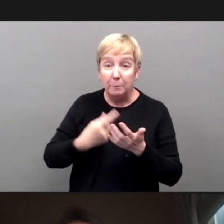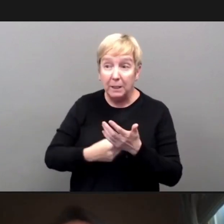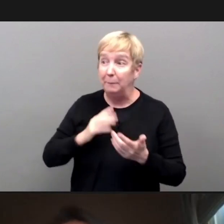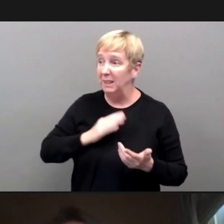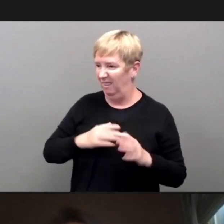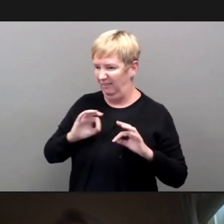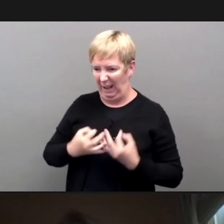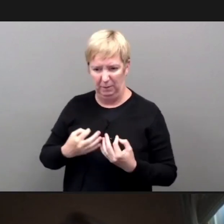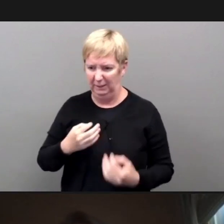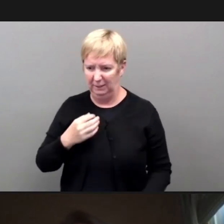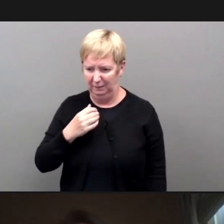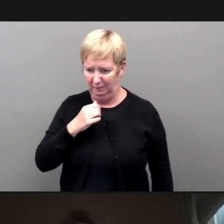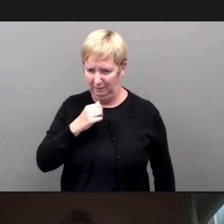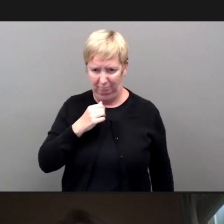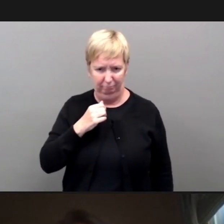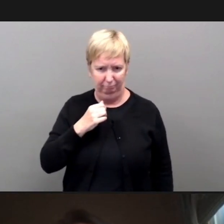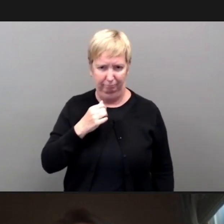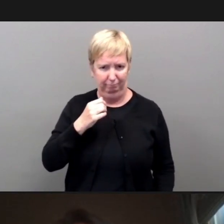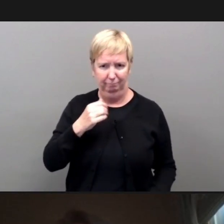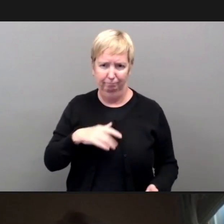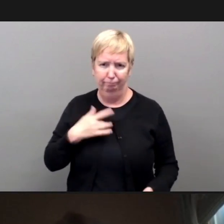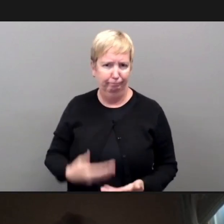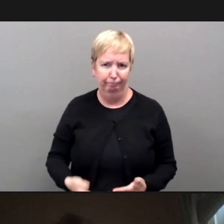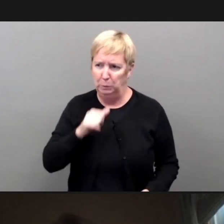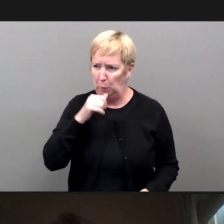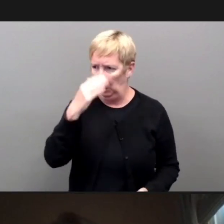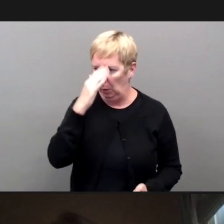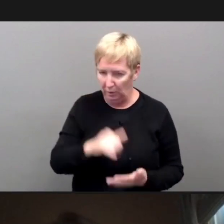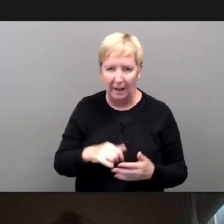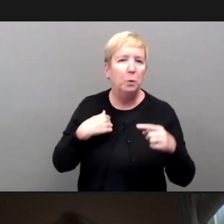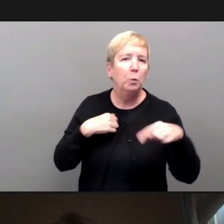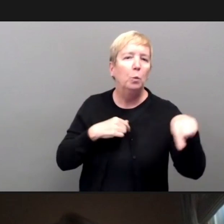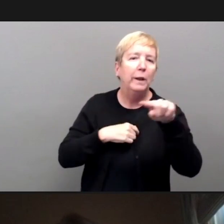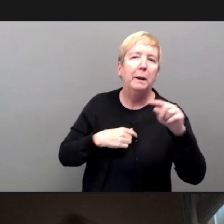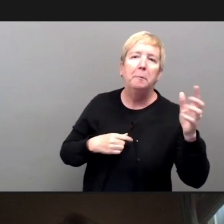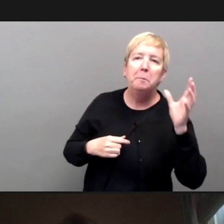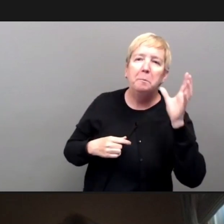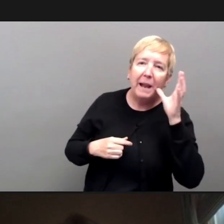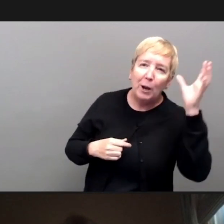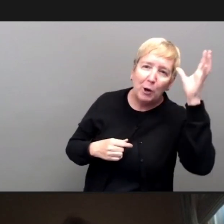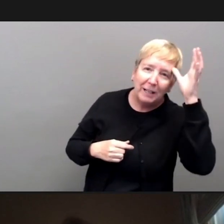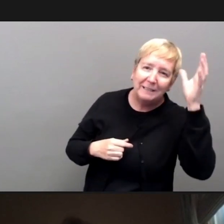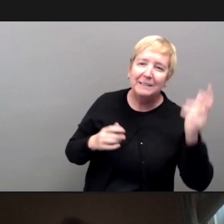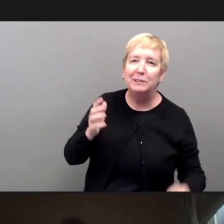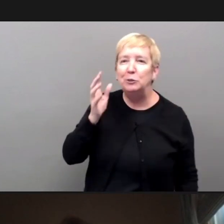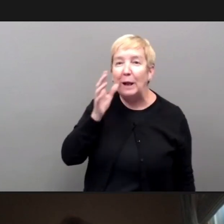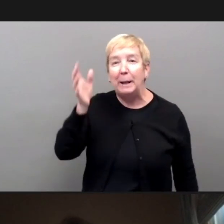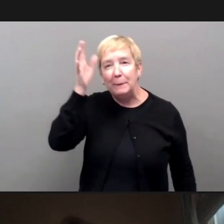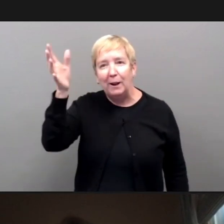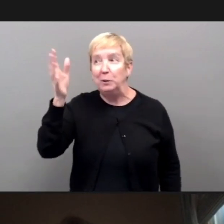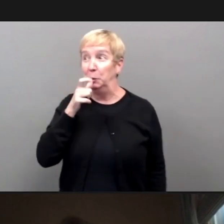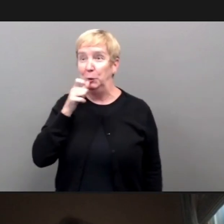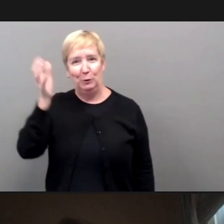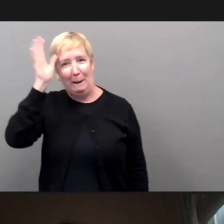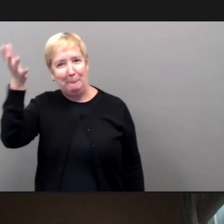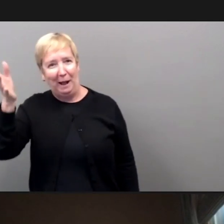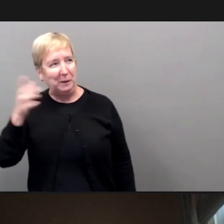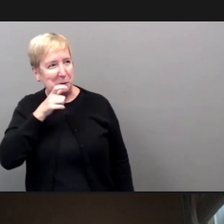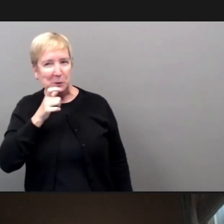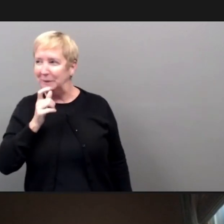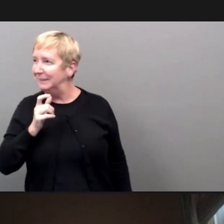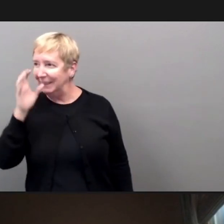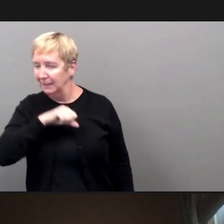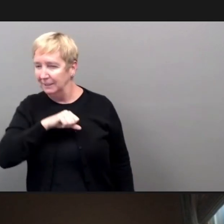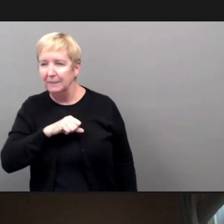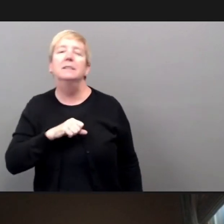but we're parents, or grandparents. You can tell which one of us is a grandparent.